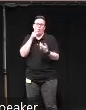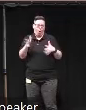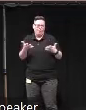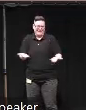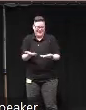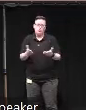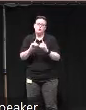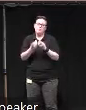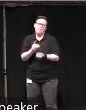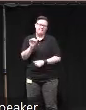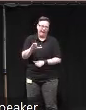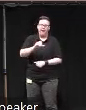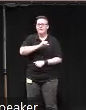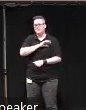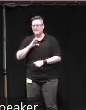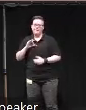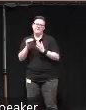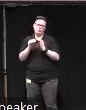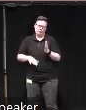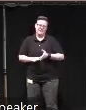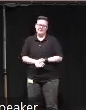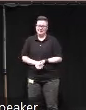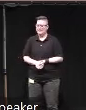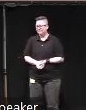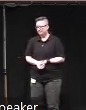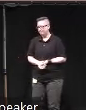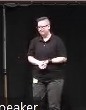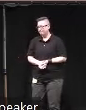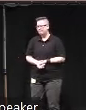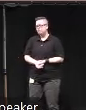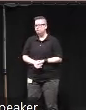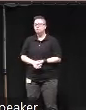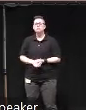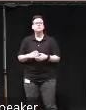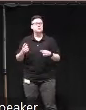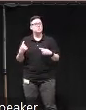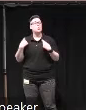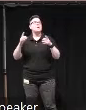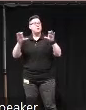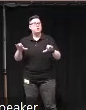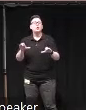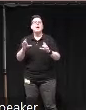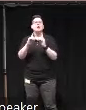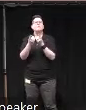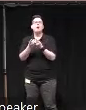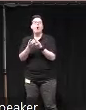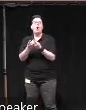faculty, staff, and trainees. Overall, we've been doing department wellness survey on the annual basis, and we are